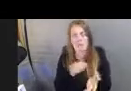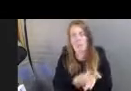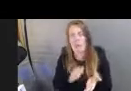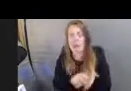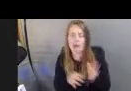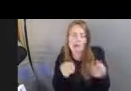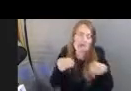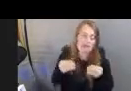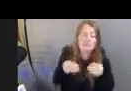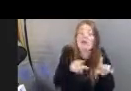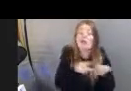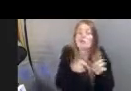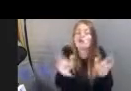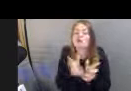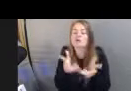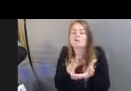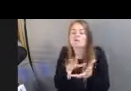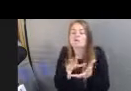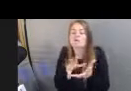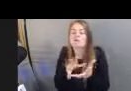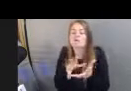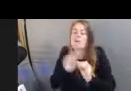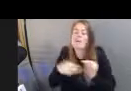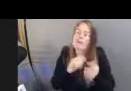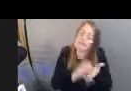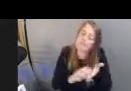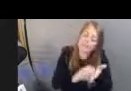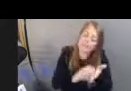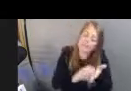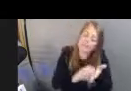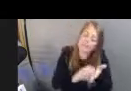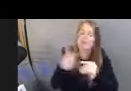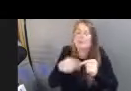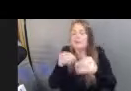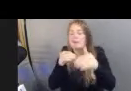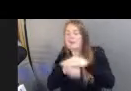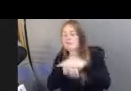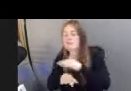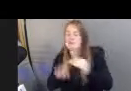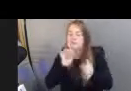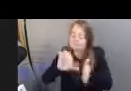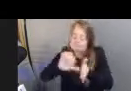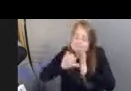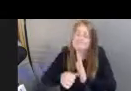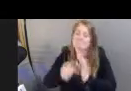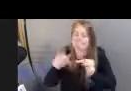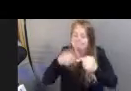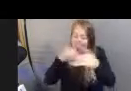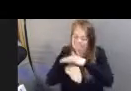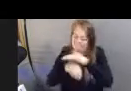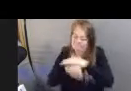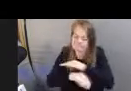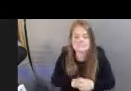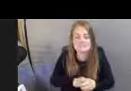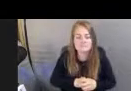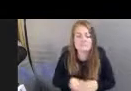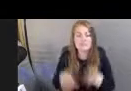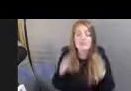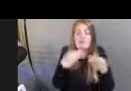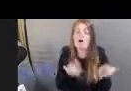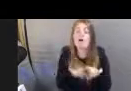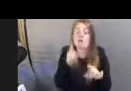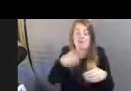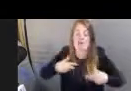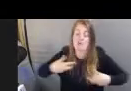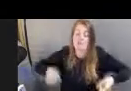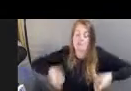also encourages them to want to learn more about Braille. And it definitely sends a message about inclusivity. And then, of course, for us wheelchair users out